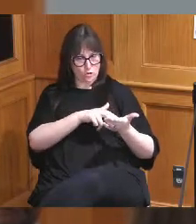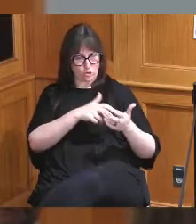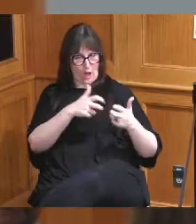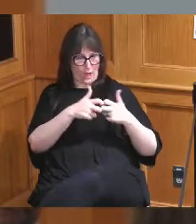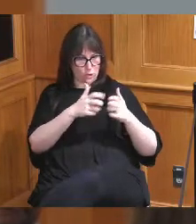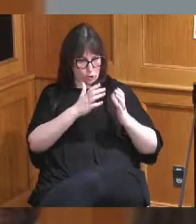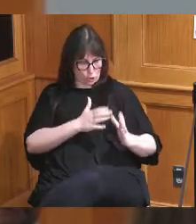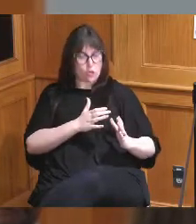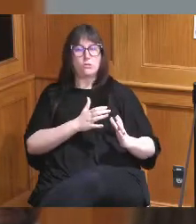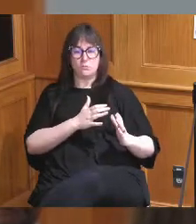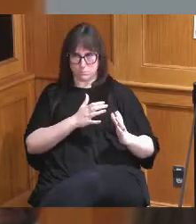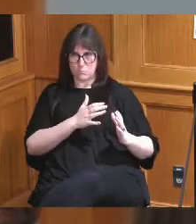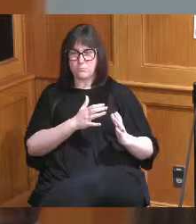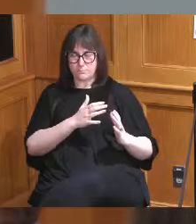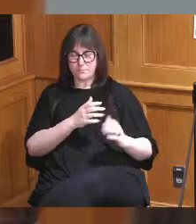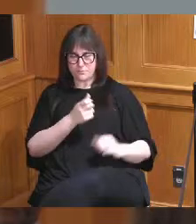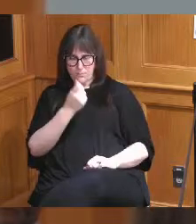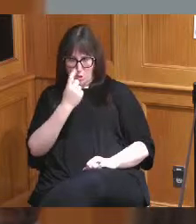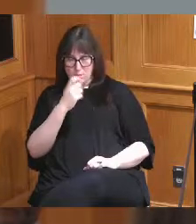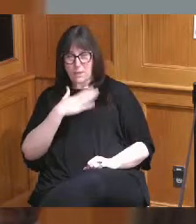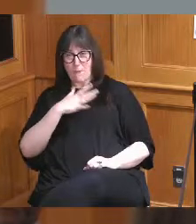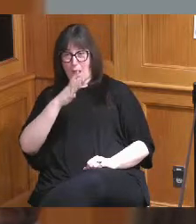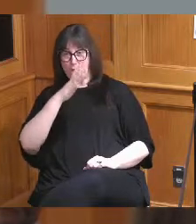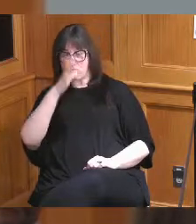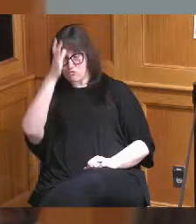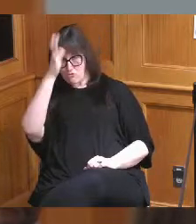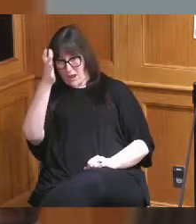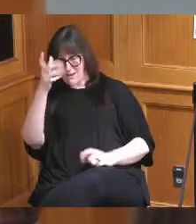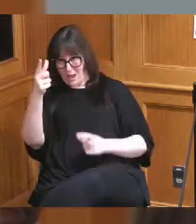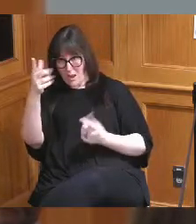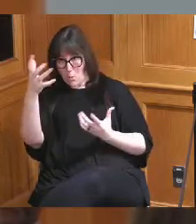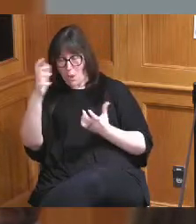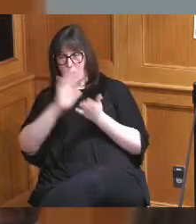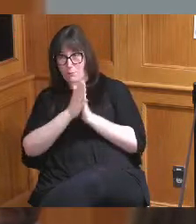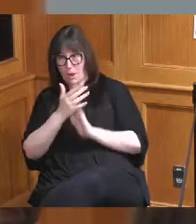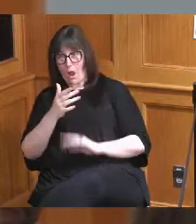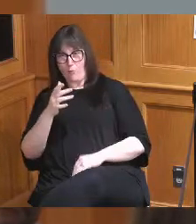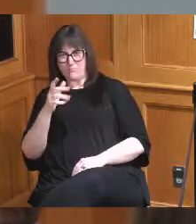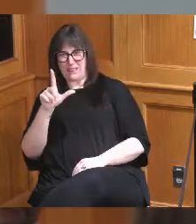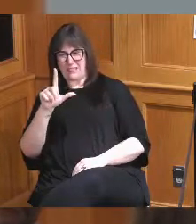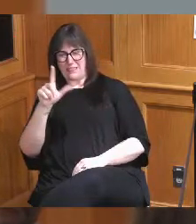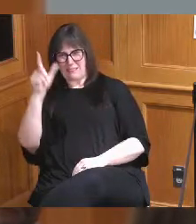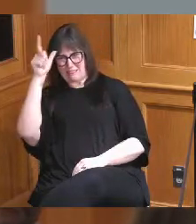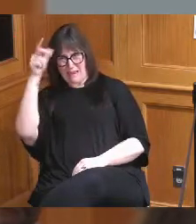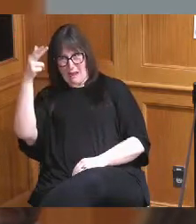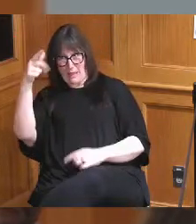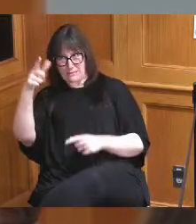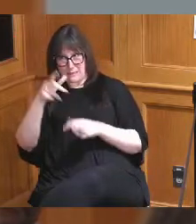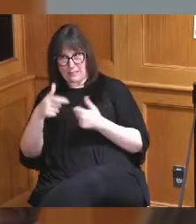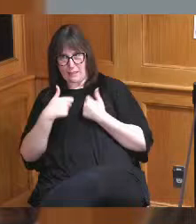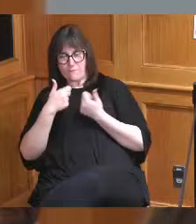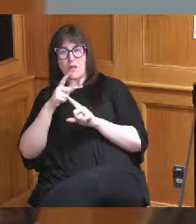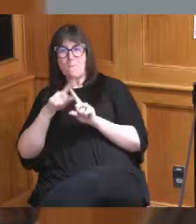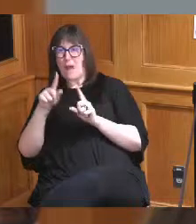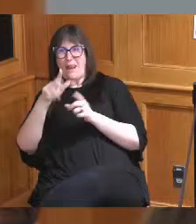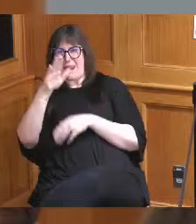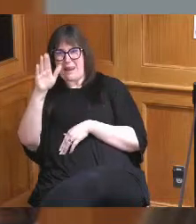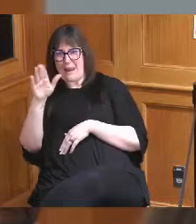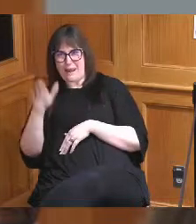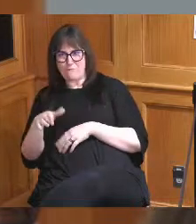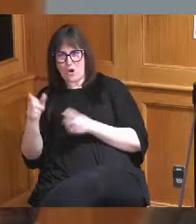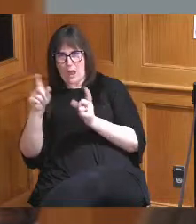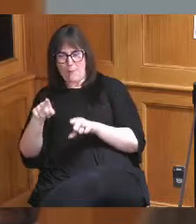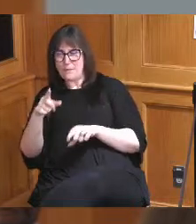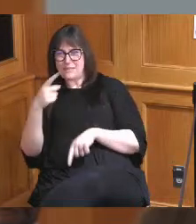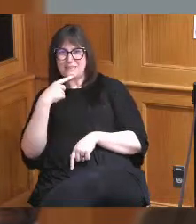size. My granddad wanted to be one out of Lincoln Heights. It never did happen for him. He ended up, he was told all you would do was dig